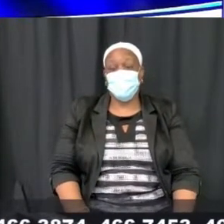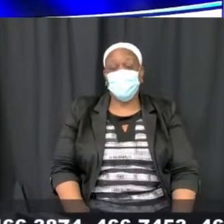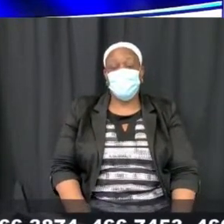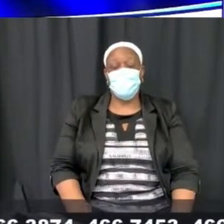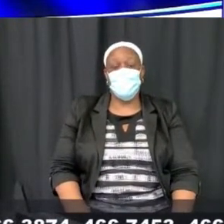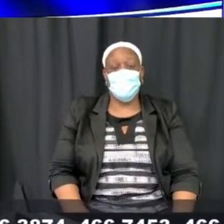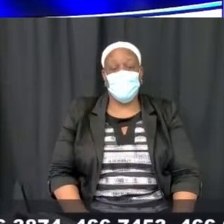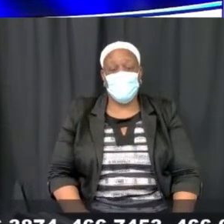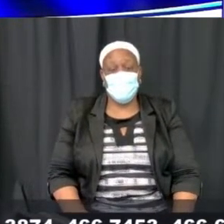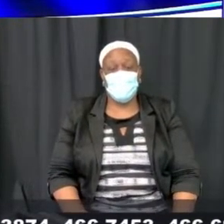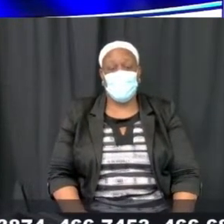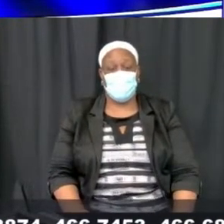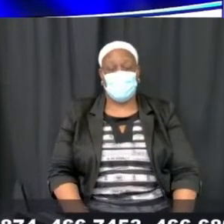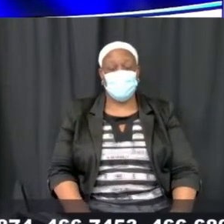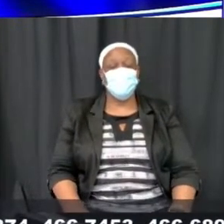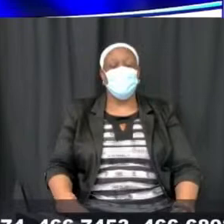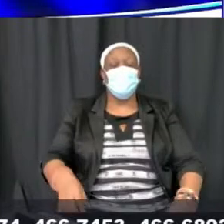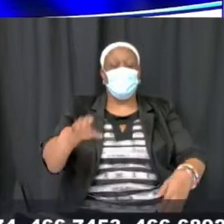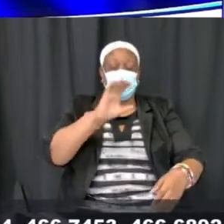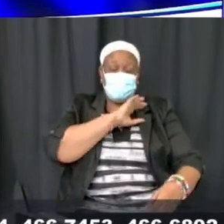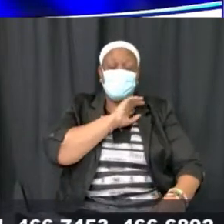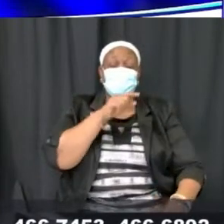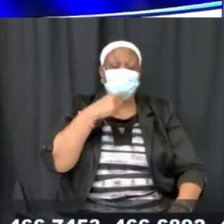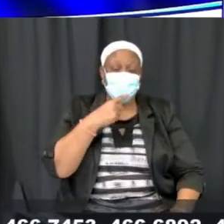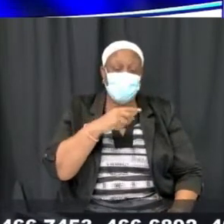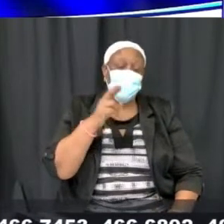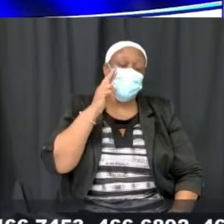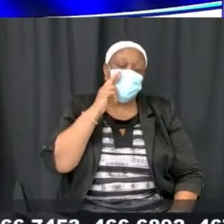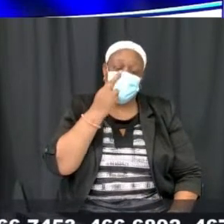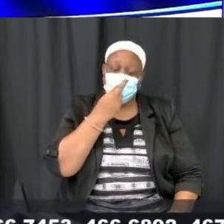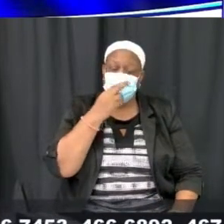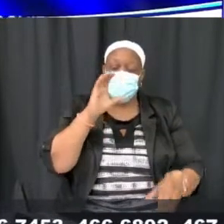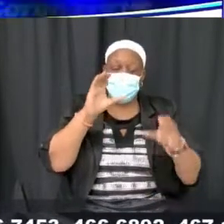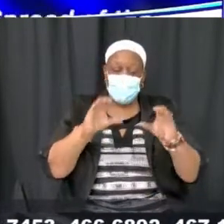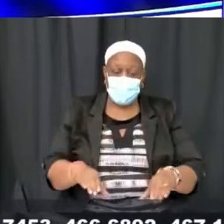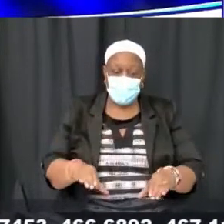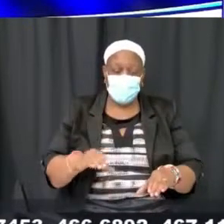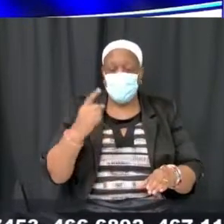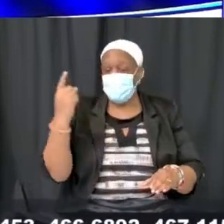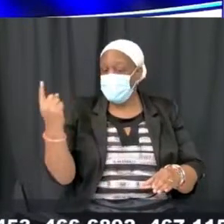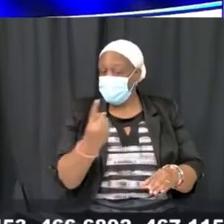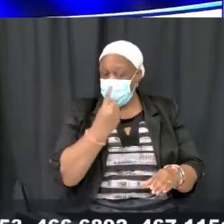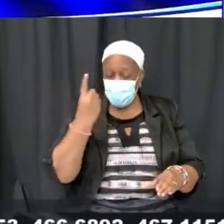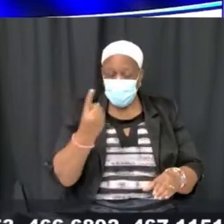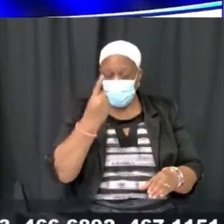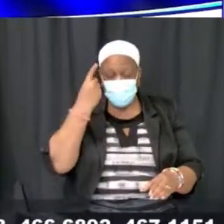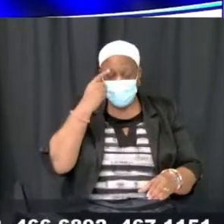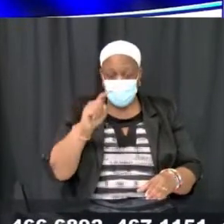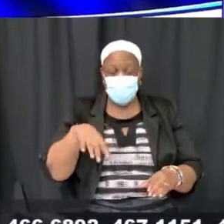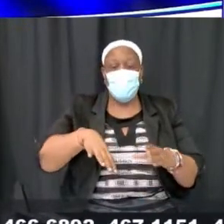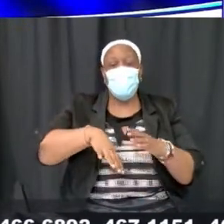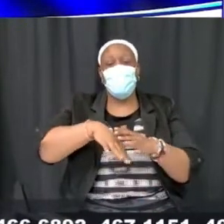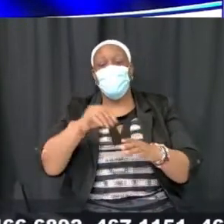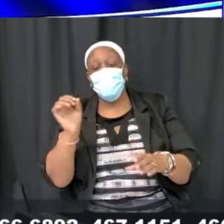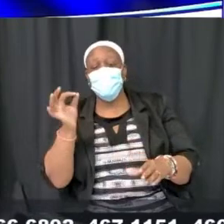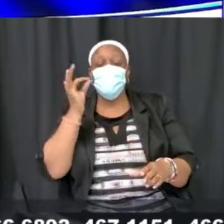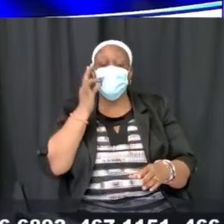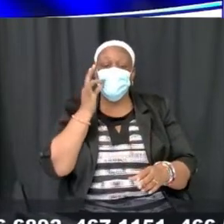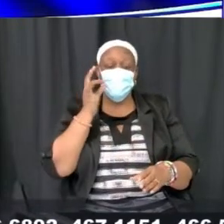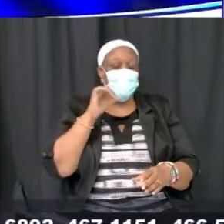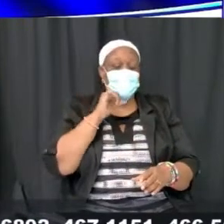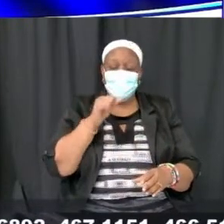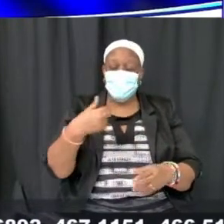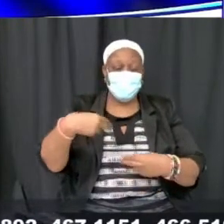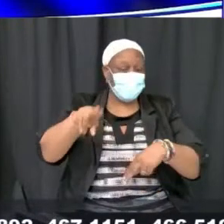businesses and restaurants to operate on this limited operation, these two upcoming limited operation days.